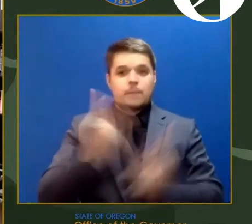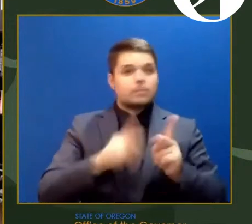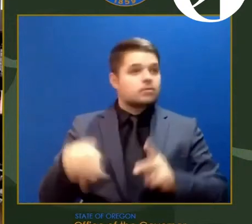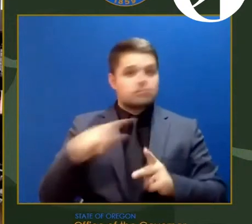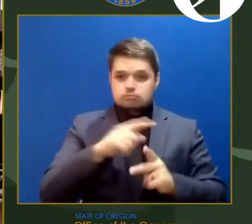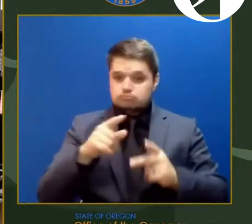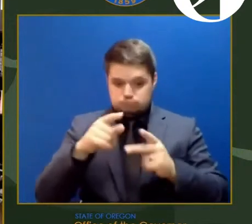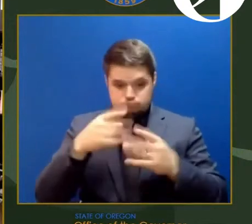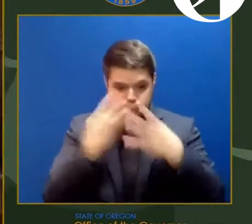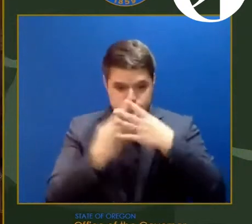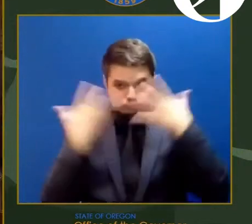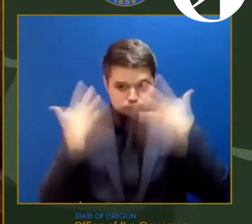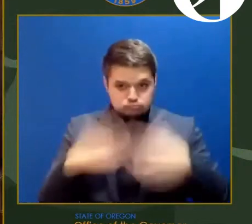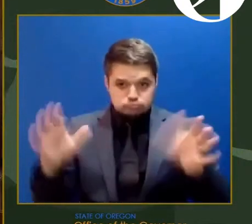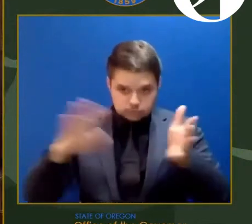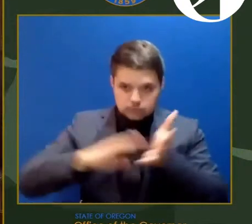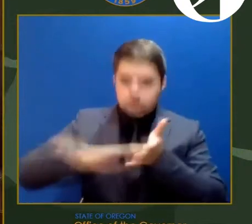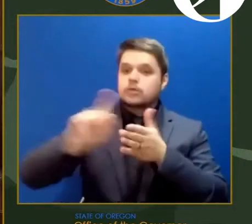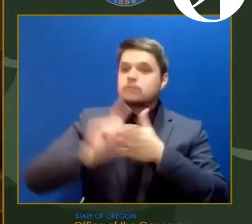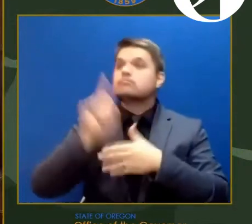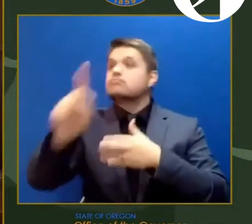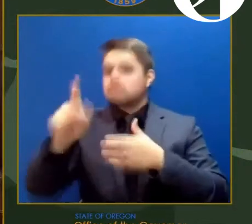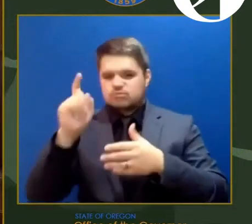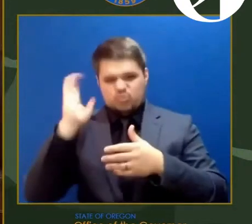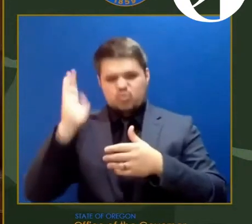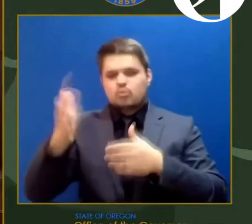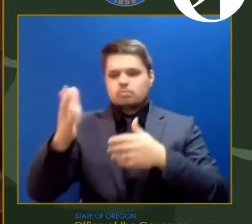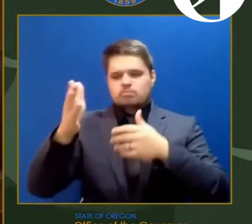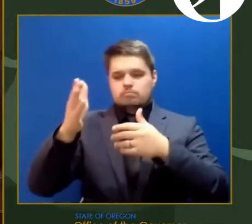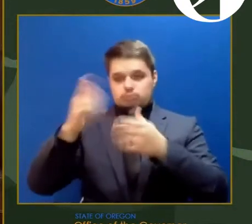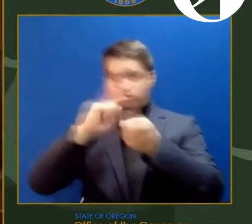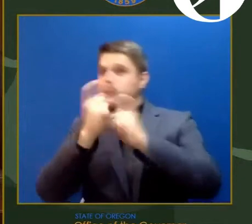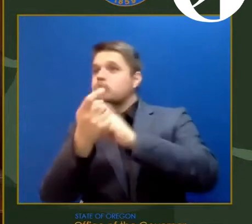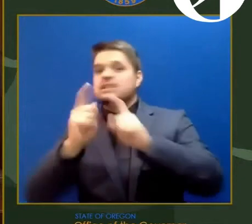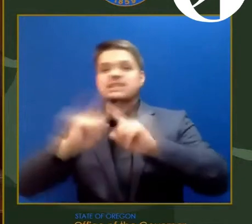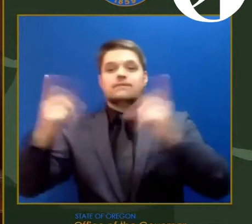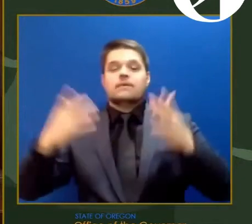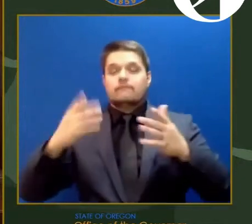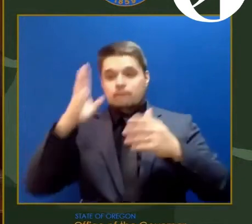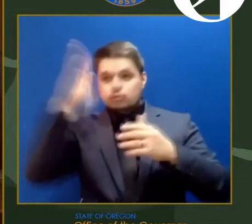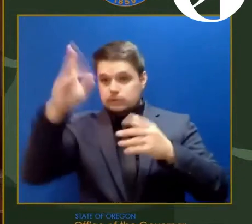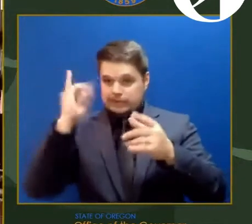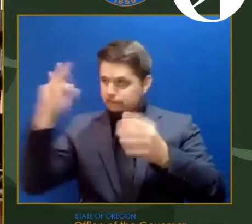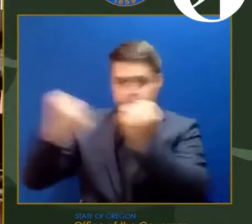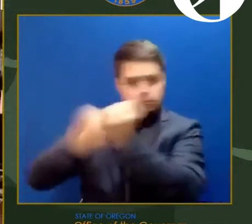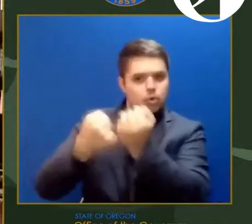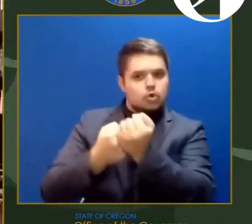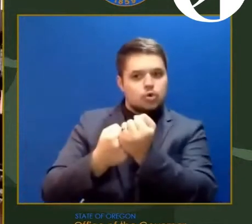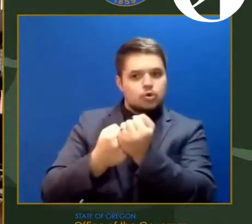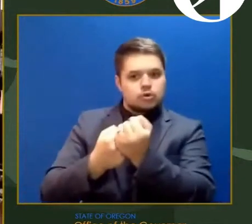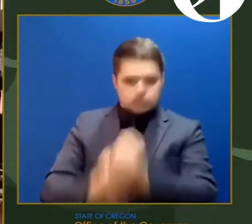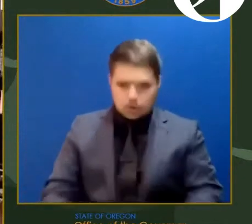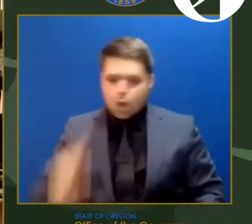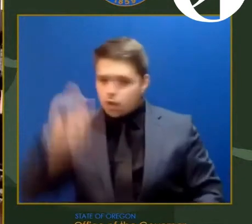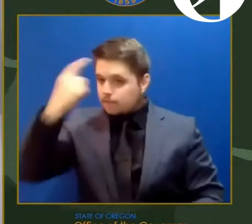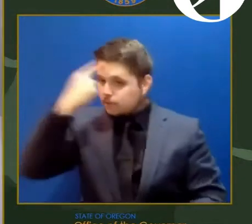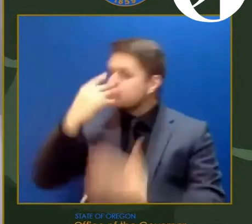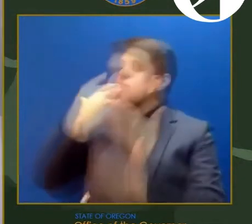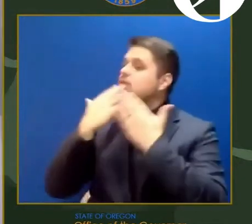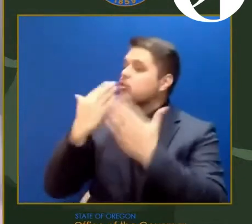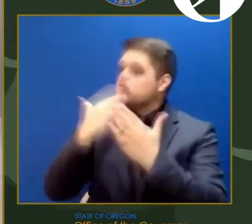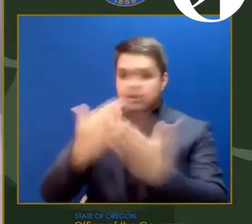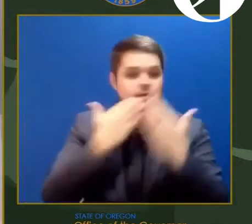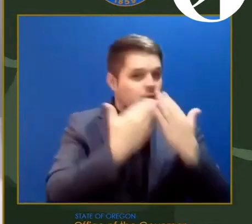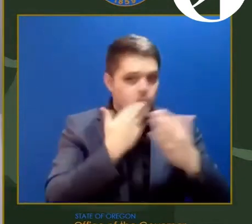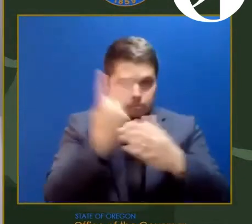their future. Raina, Paul, thank you so much for your time. Keep up the great work. Really appreciate your service